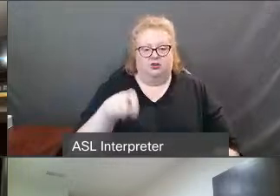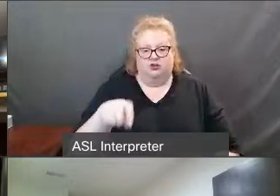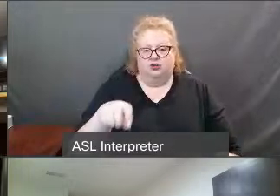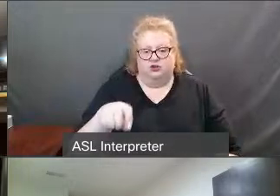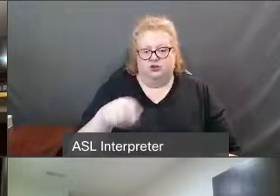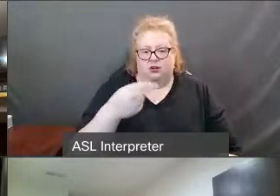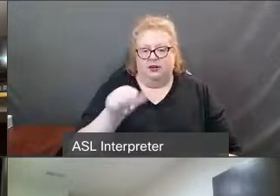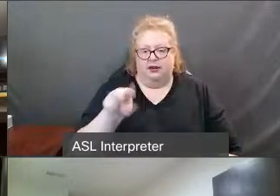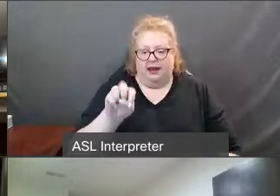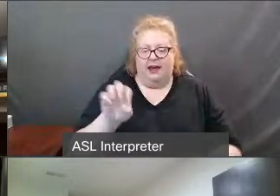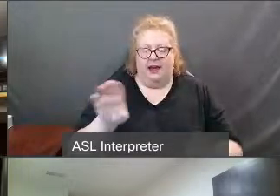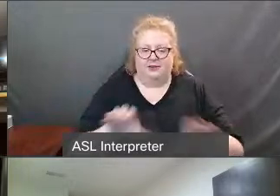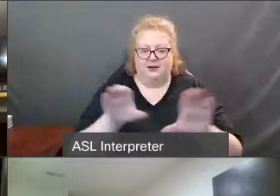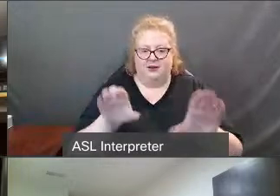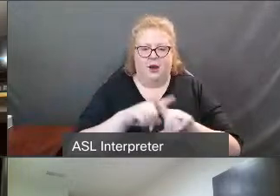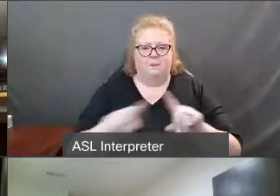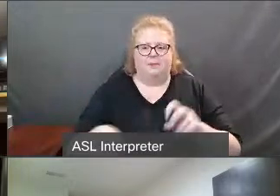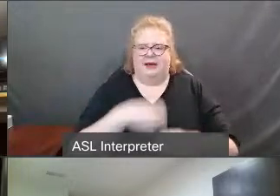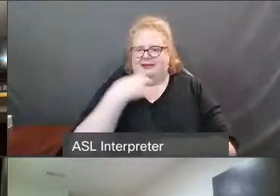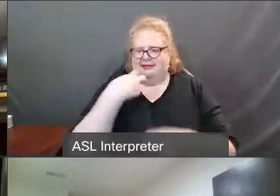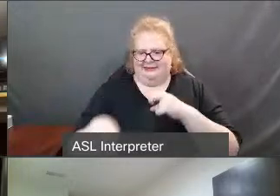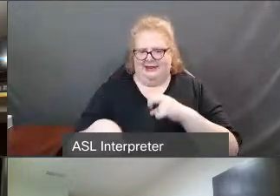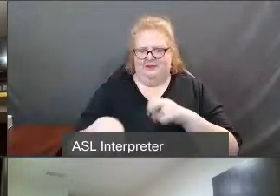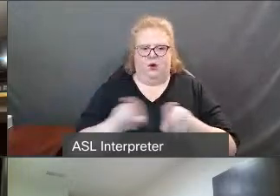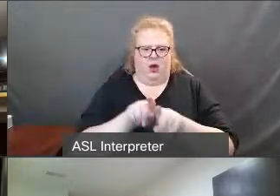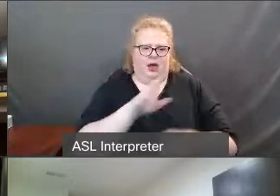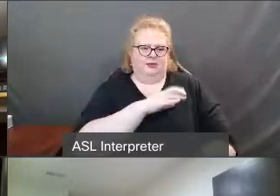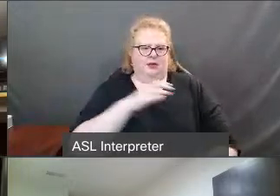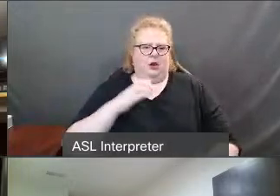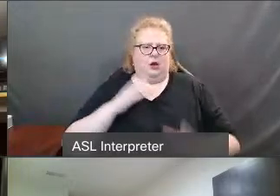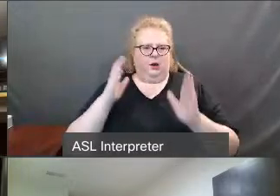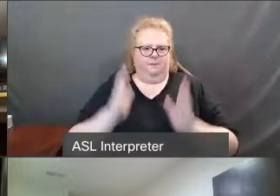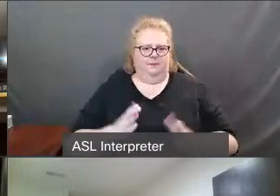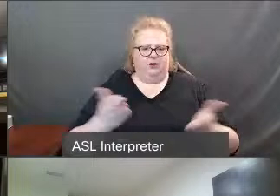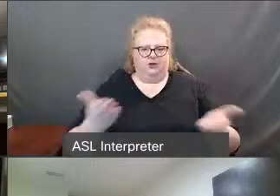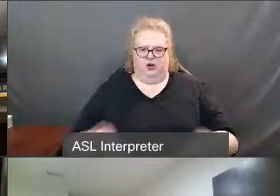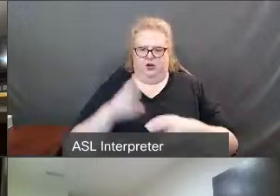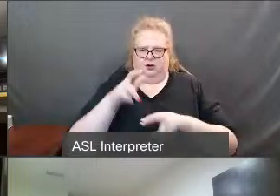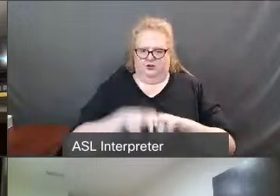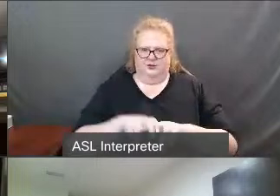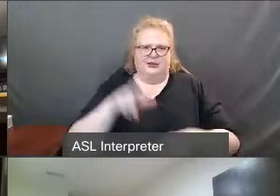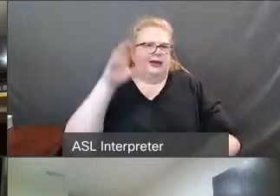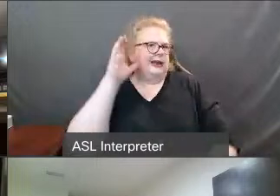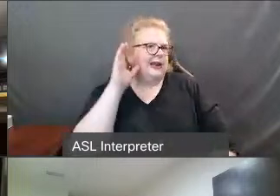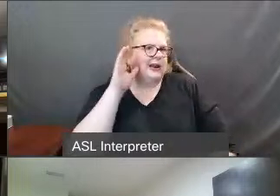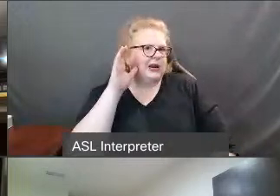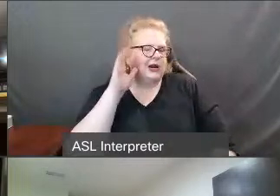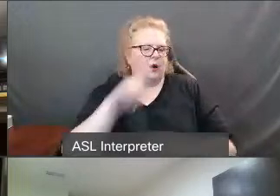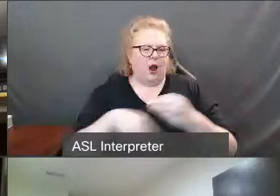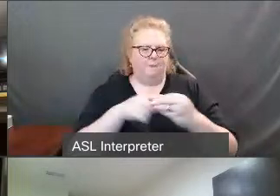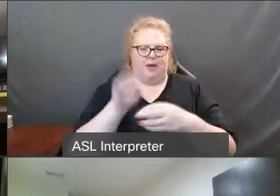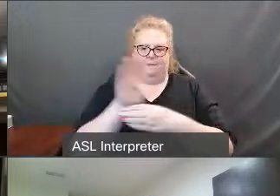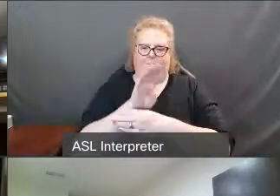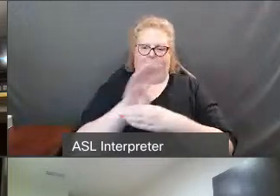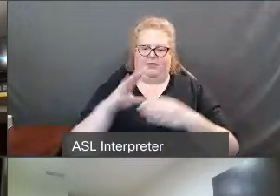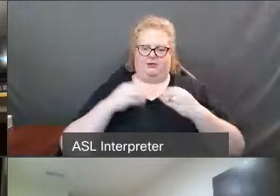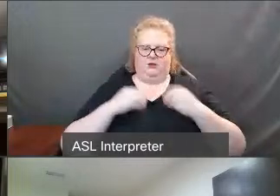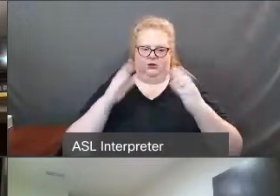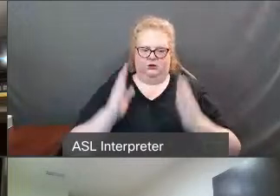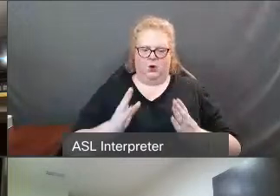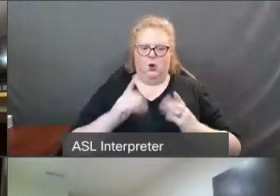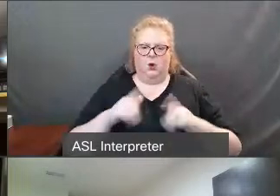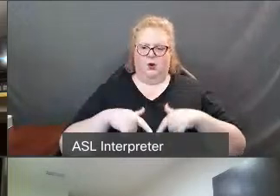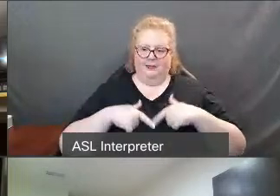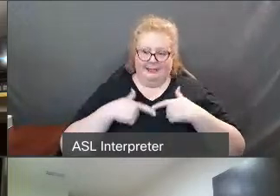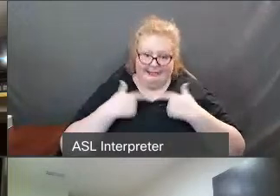it is so difficult as a commissioner to sit here and hear about a business owner who lives and works